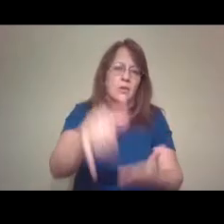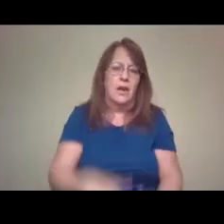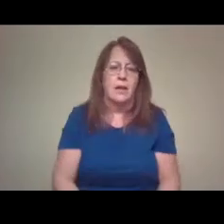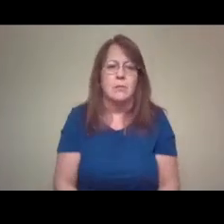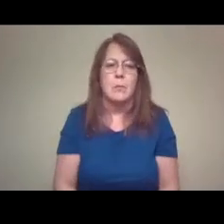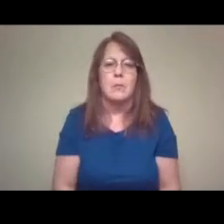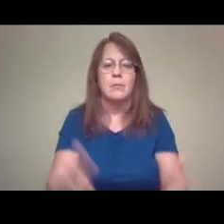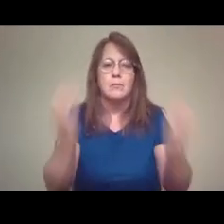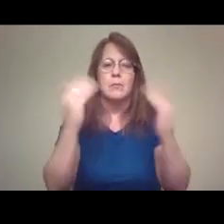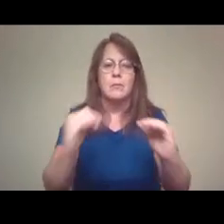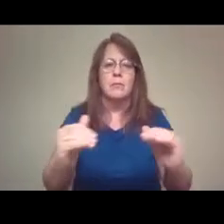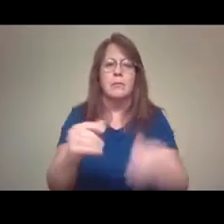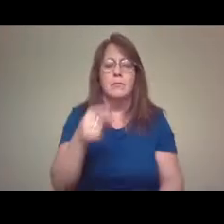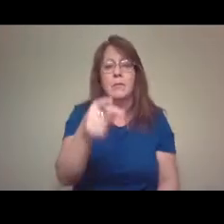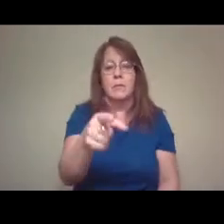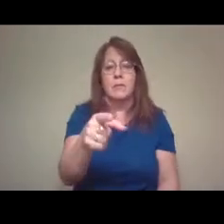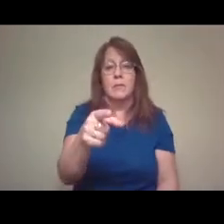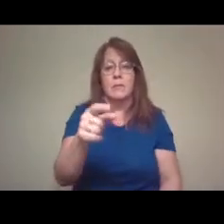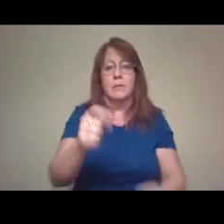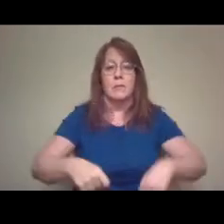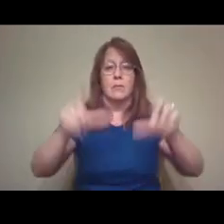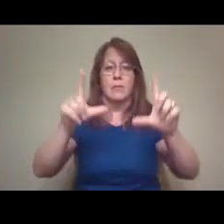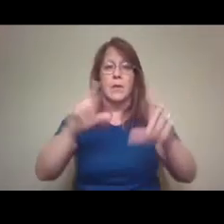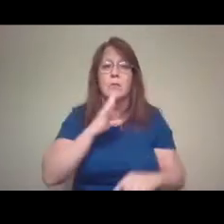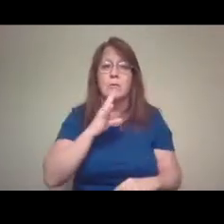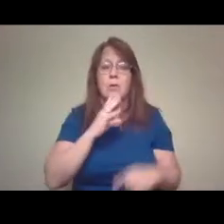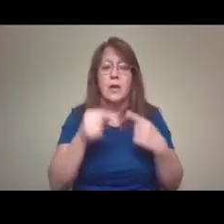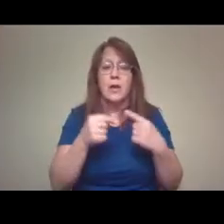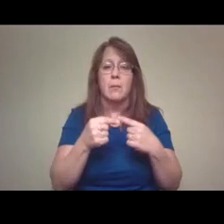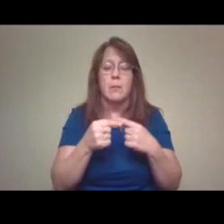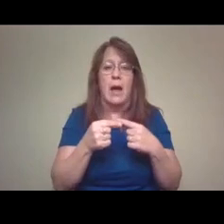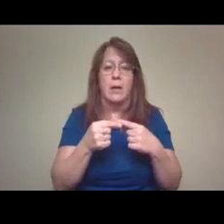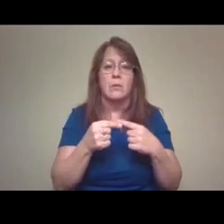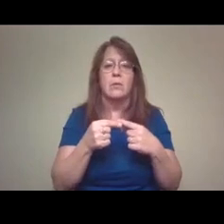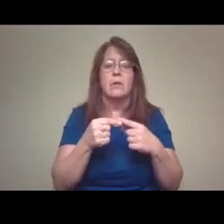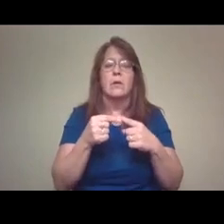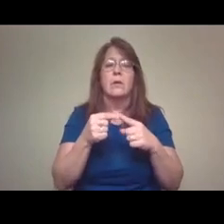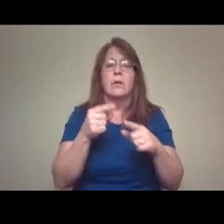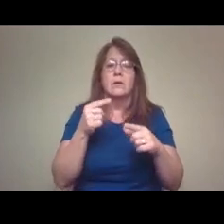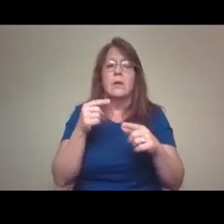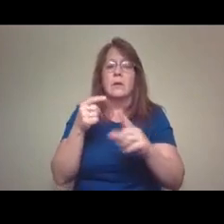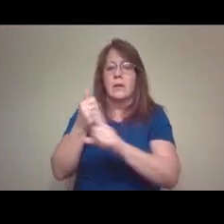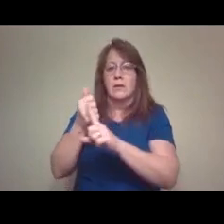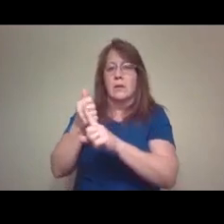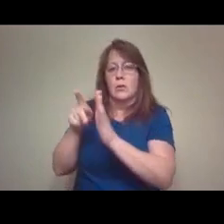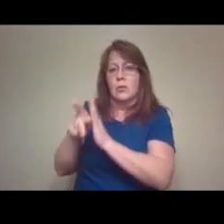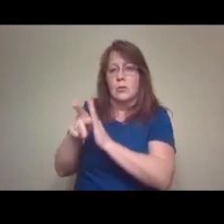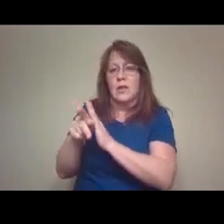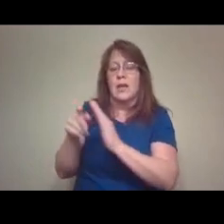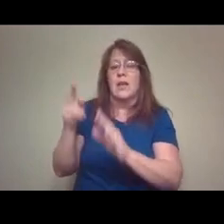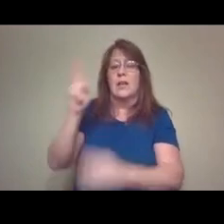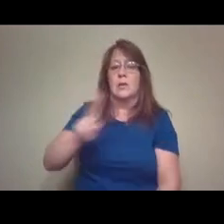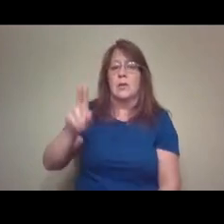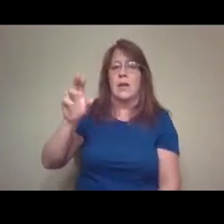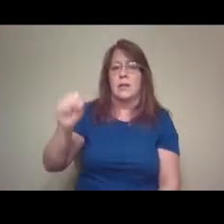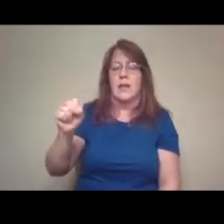All right, so this is a slide that's talking about suicide in the United States. And the two sides of this slide are really